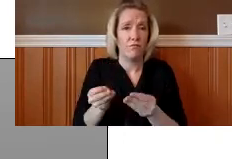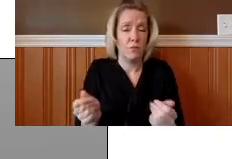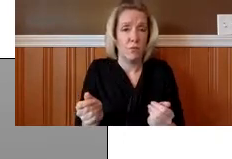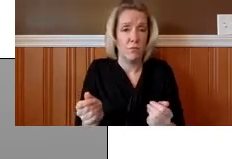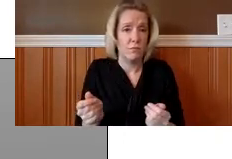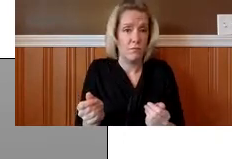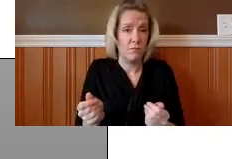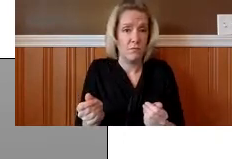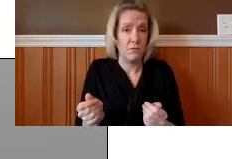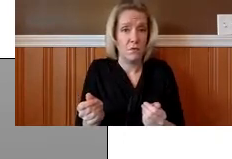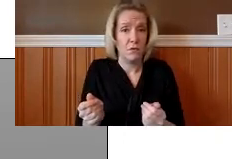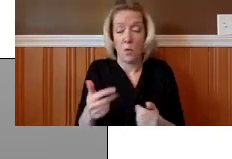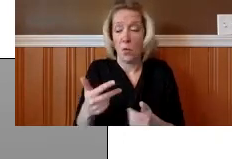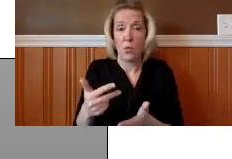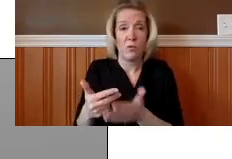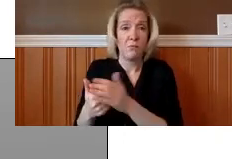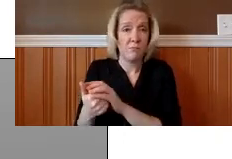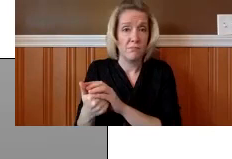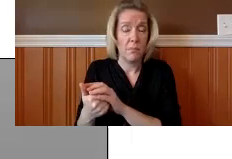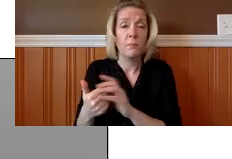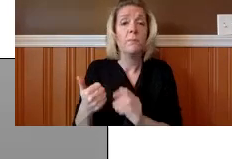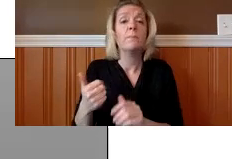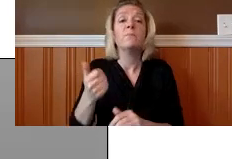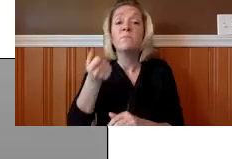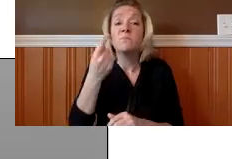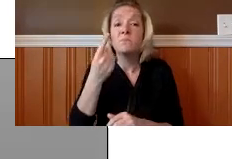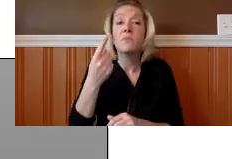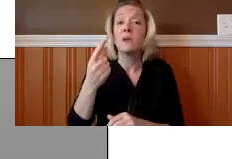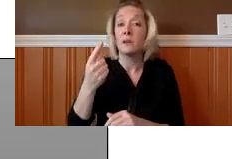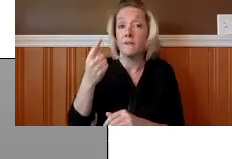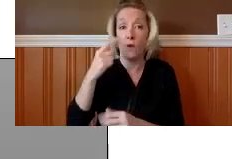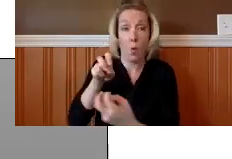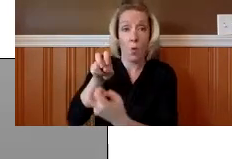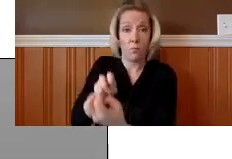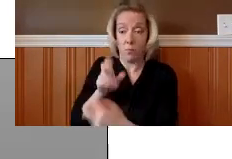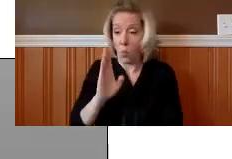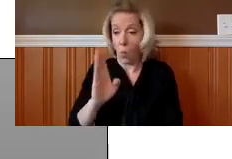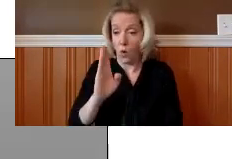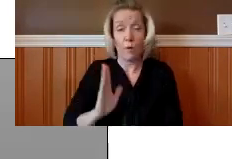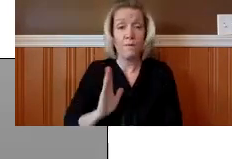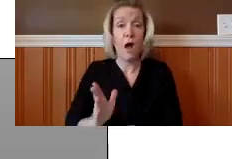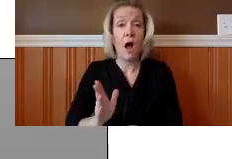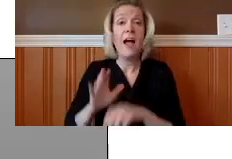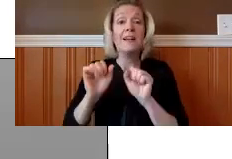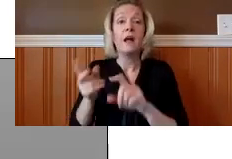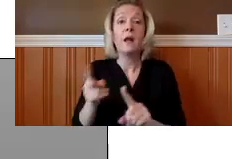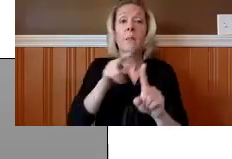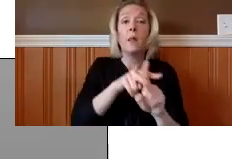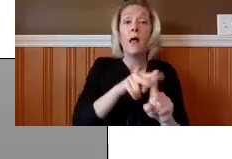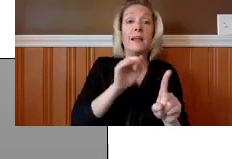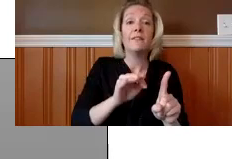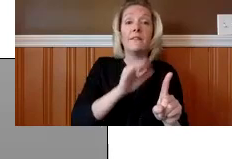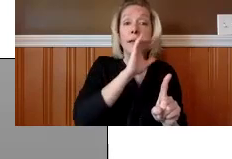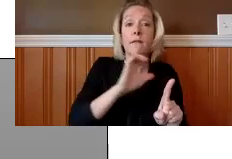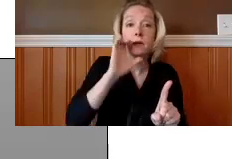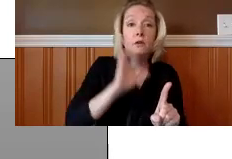show me those same behaviors when they're in the cafeteria with 6 other classes? Do they have